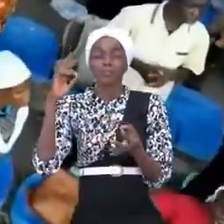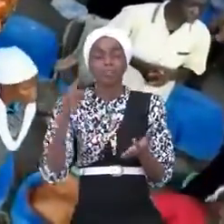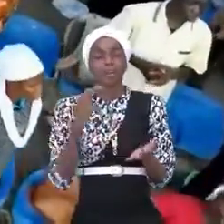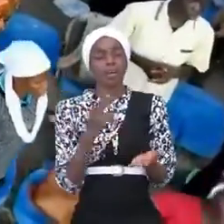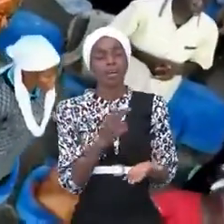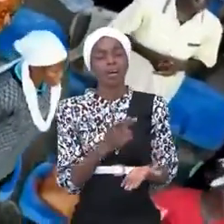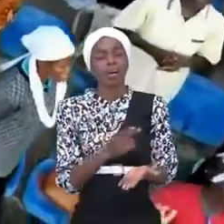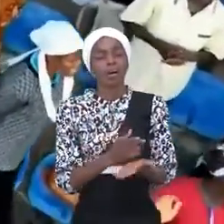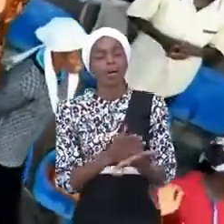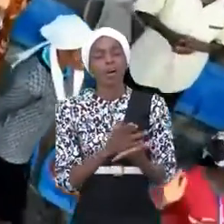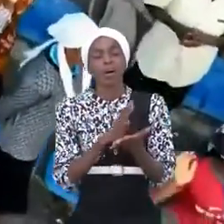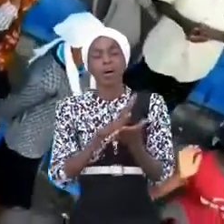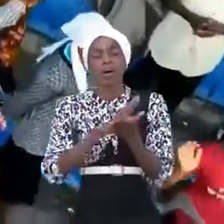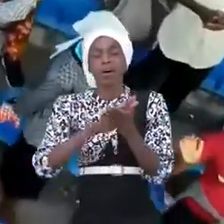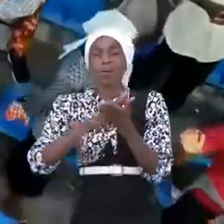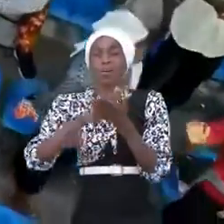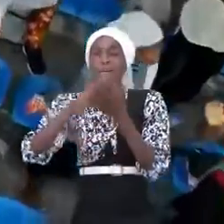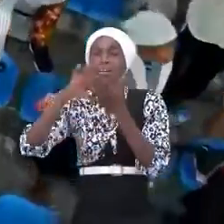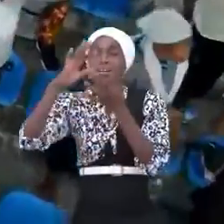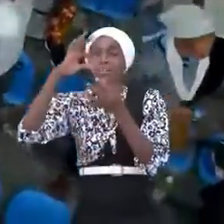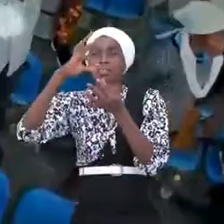Spirit of the Father,